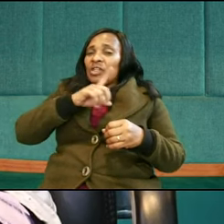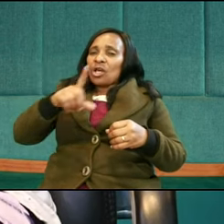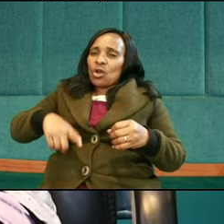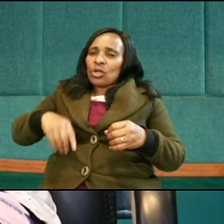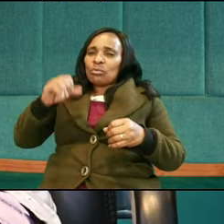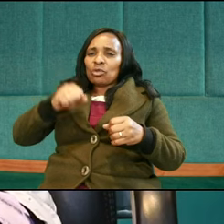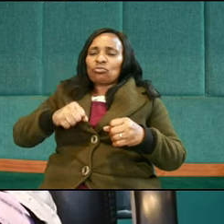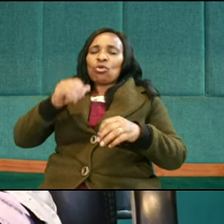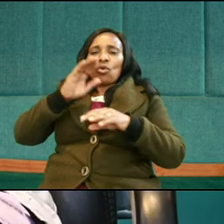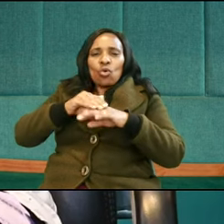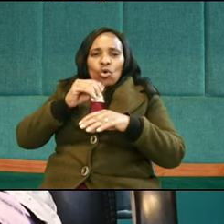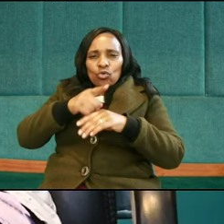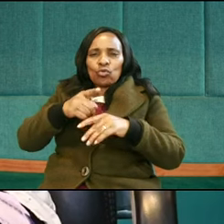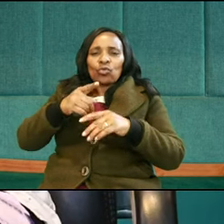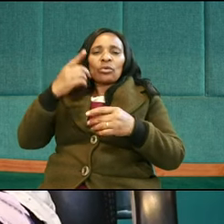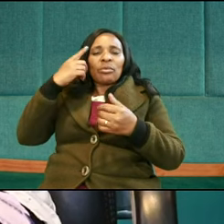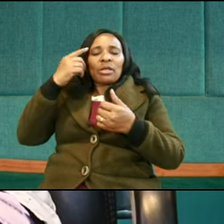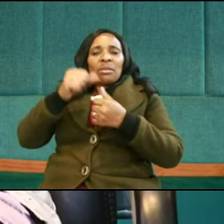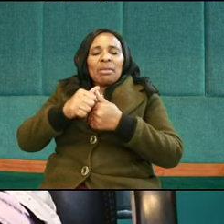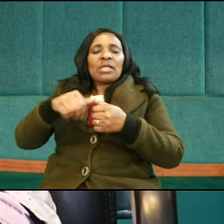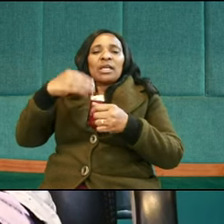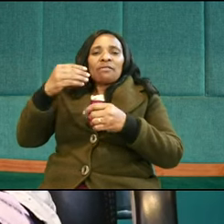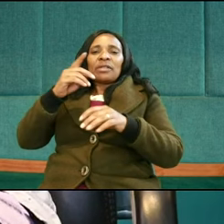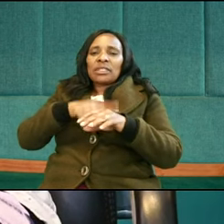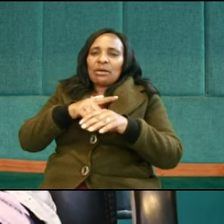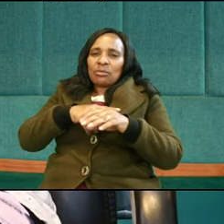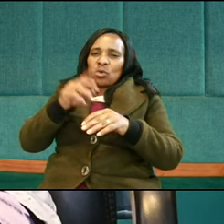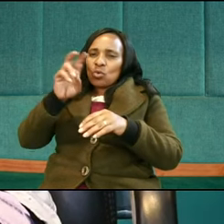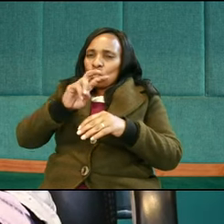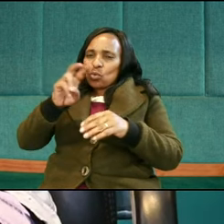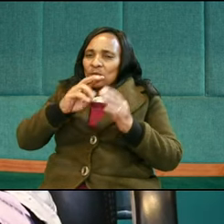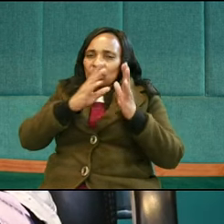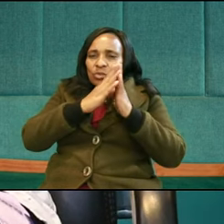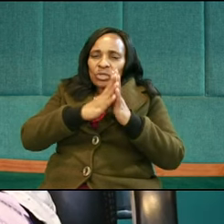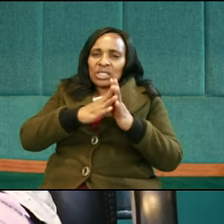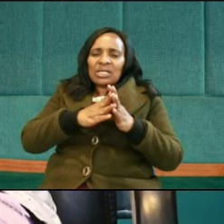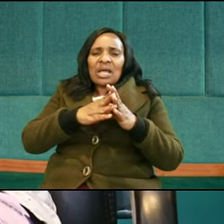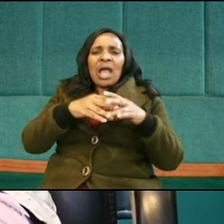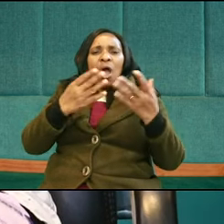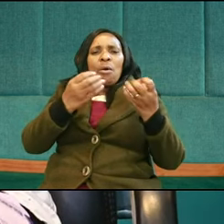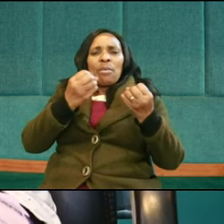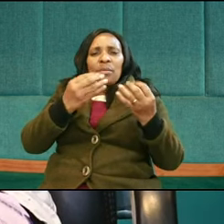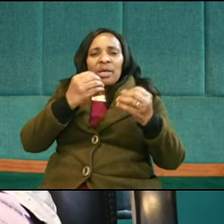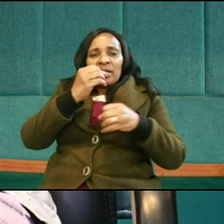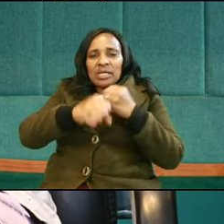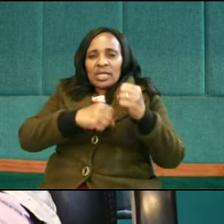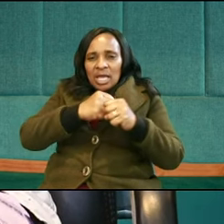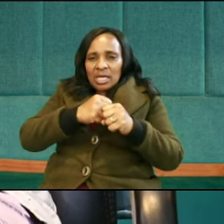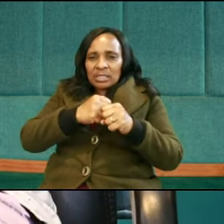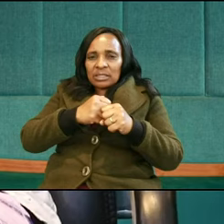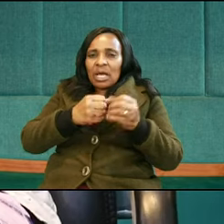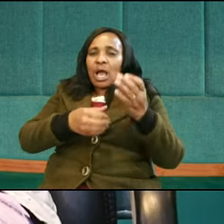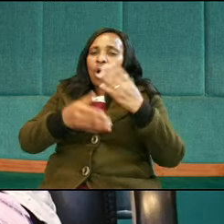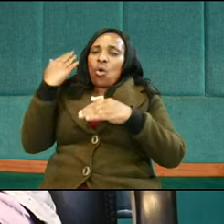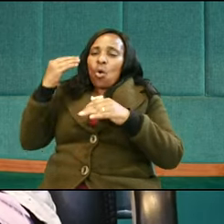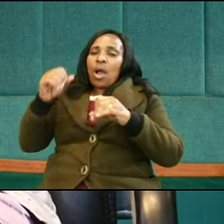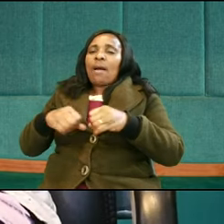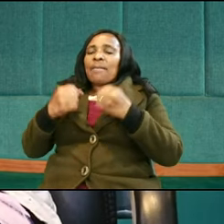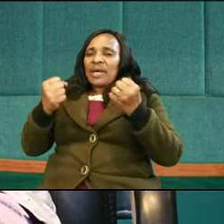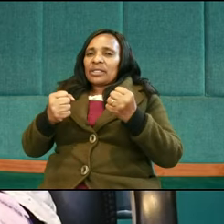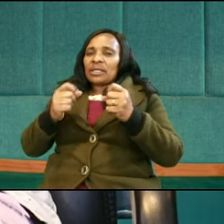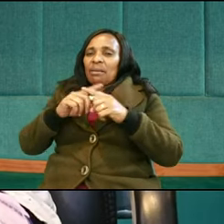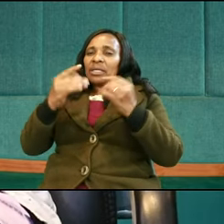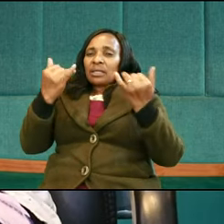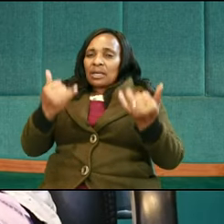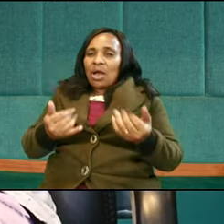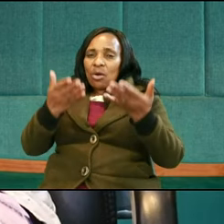be remembered ages. Like, look at the stories in the Bible. How many years ago did they happen? Thousands of years ago. But